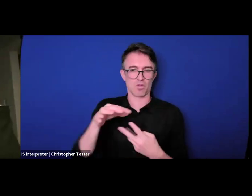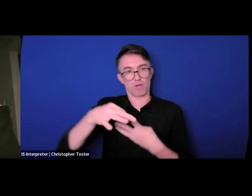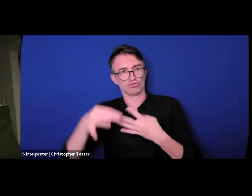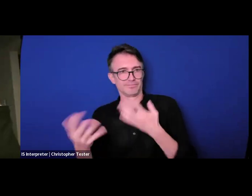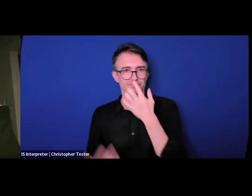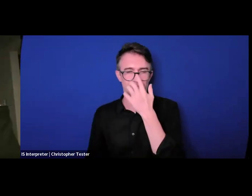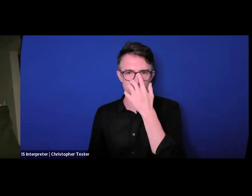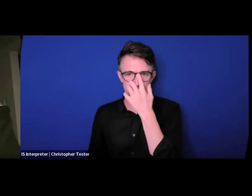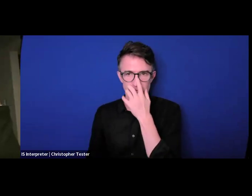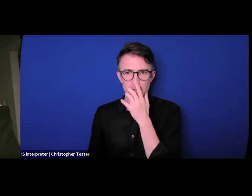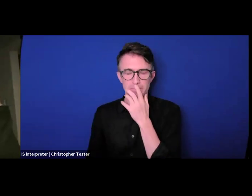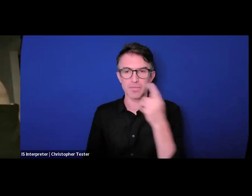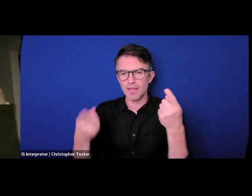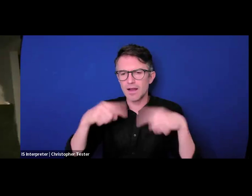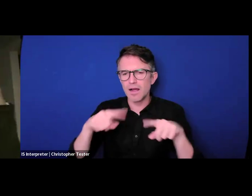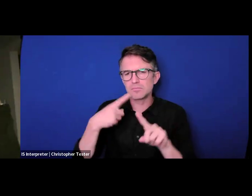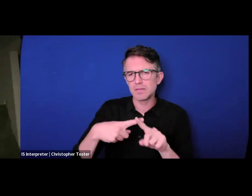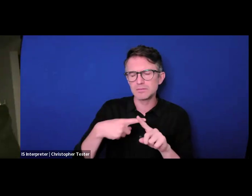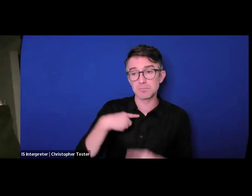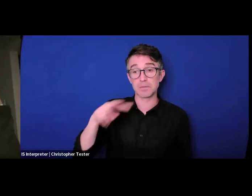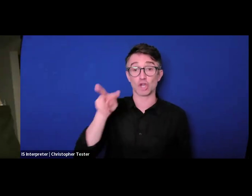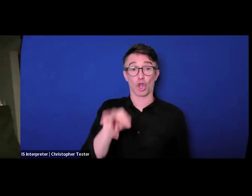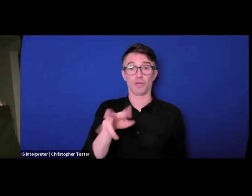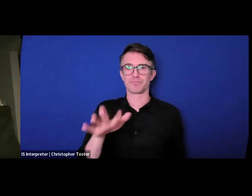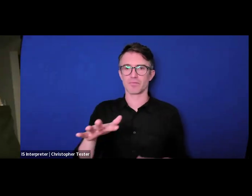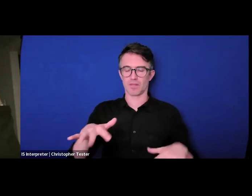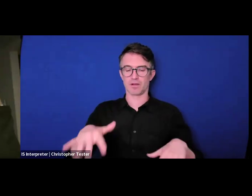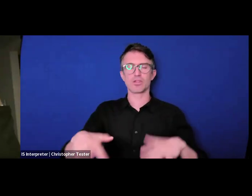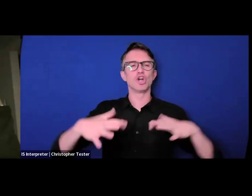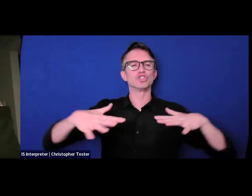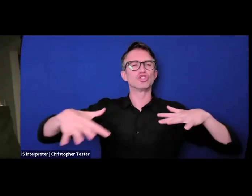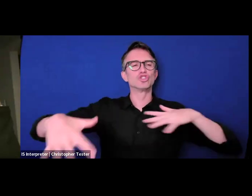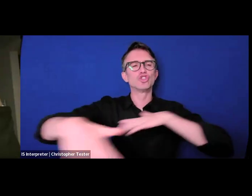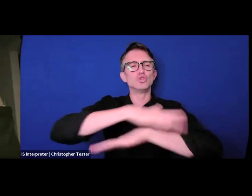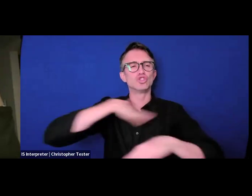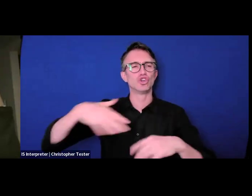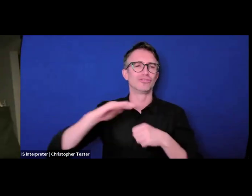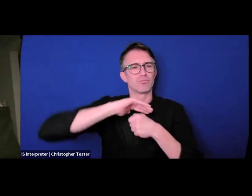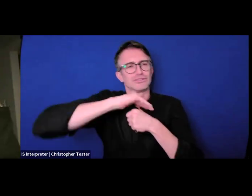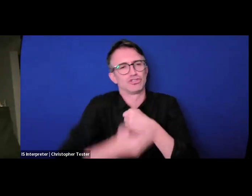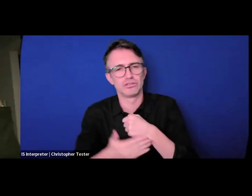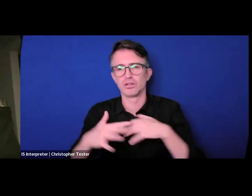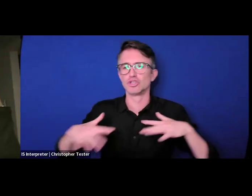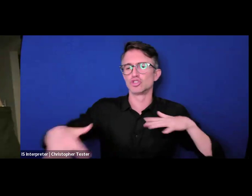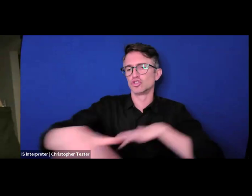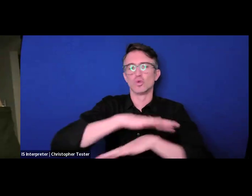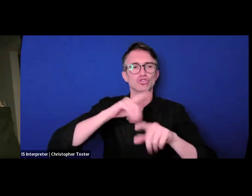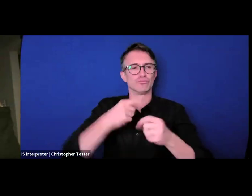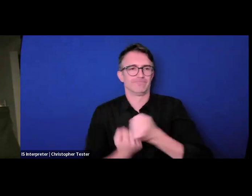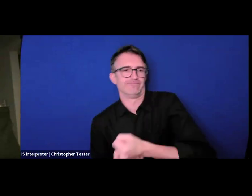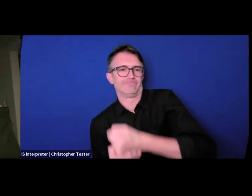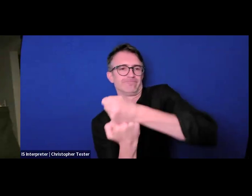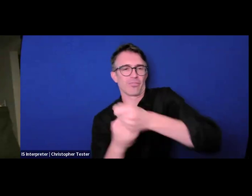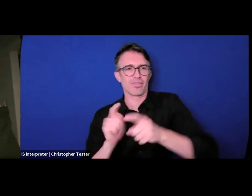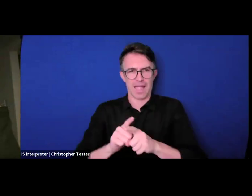the presentations, is very critical and provides a great entry points for start building blocks for the care